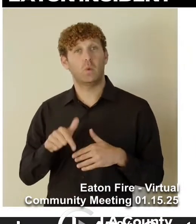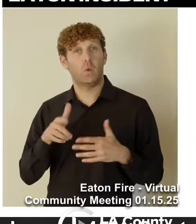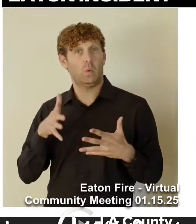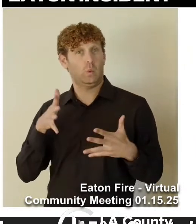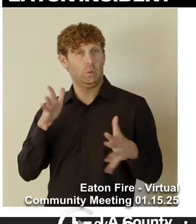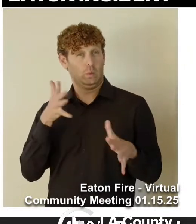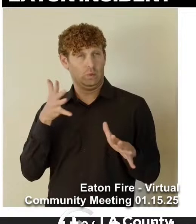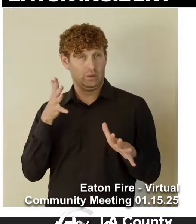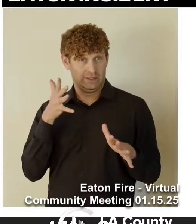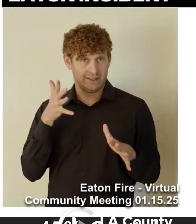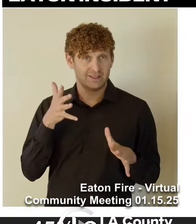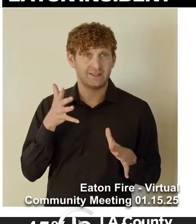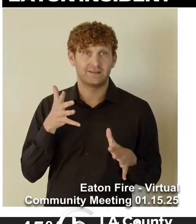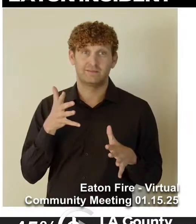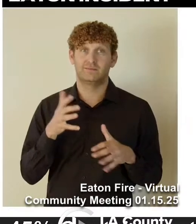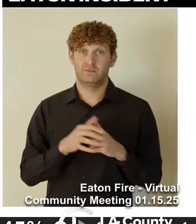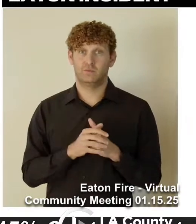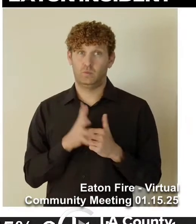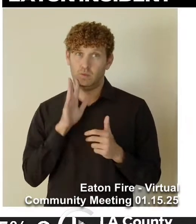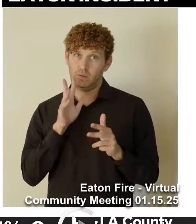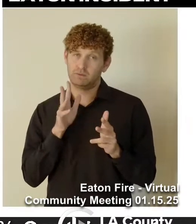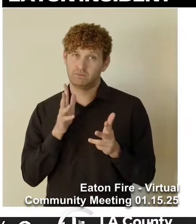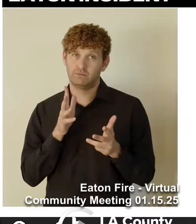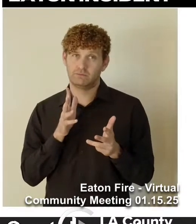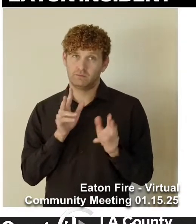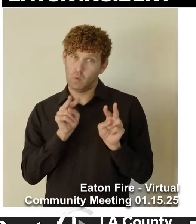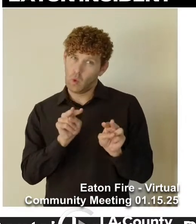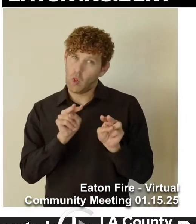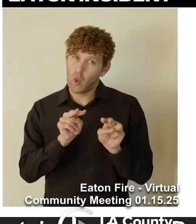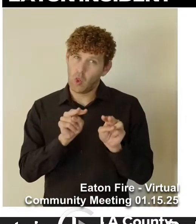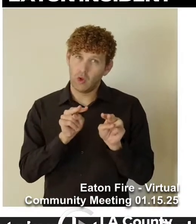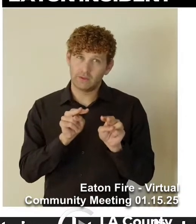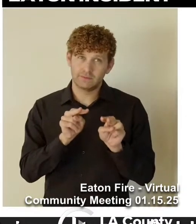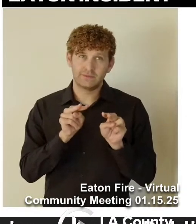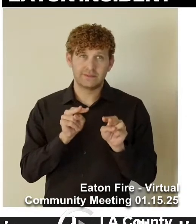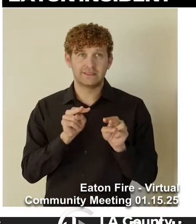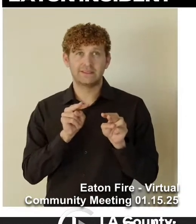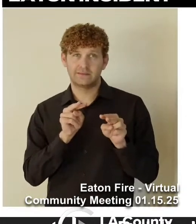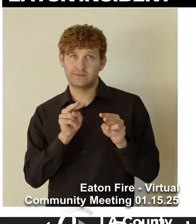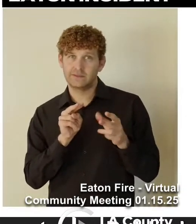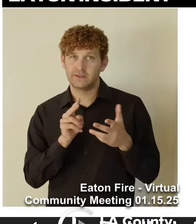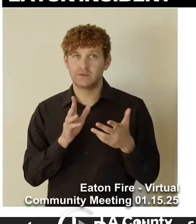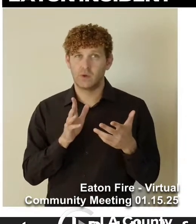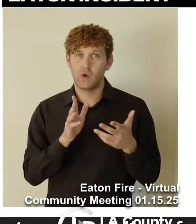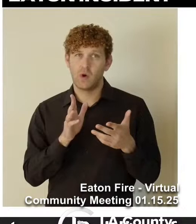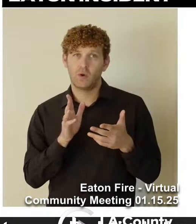It's something we're watching very closely, but just a heads up that our break is going to be short.